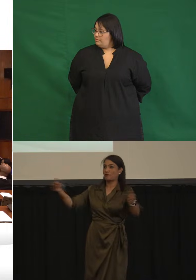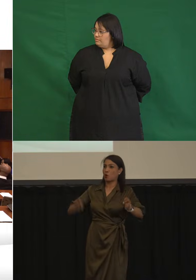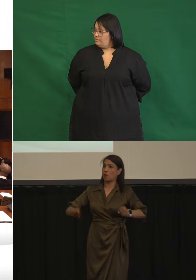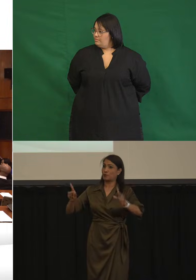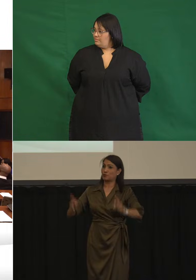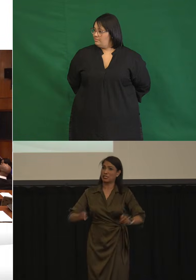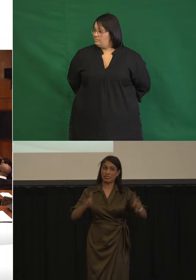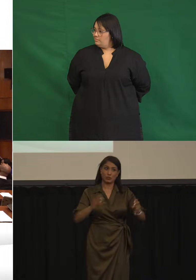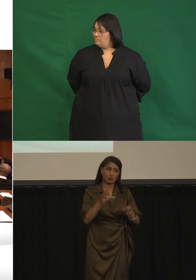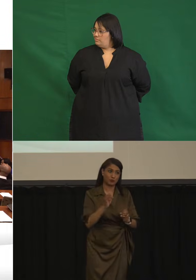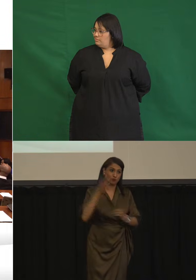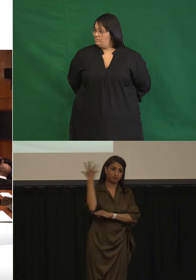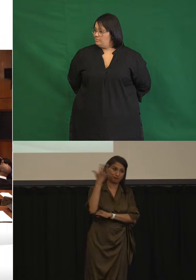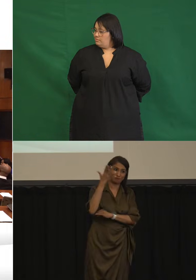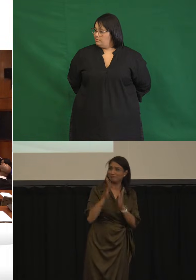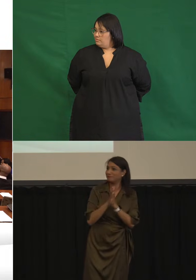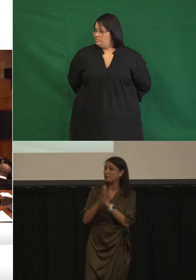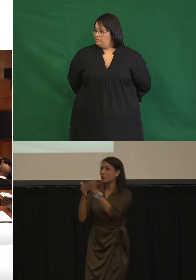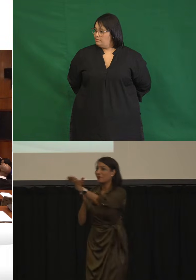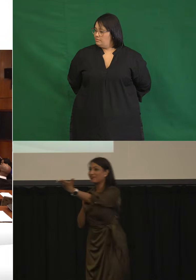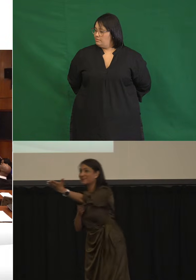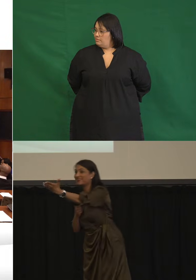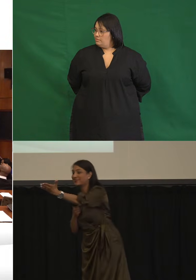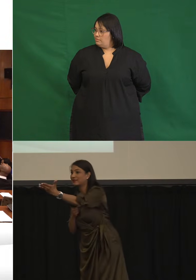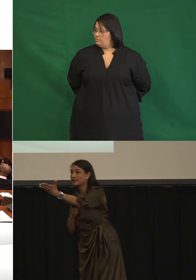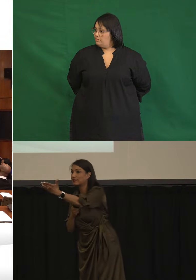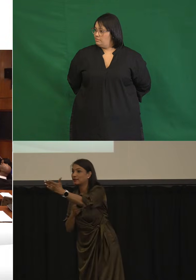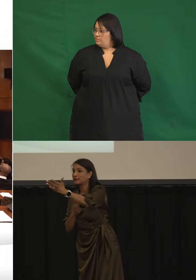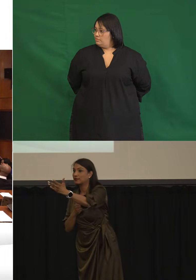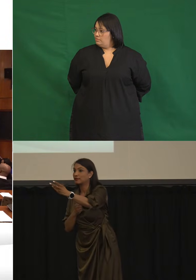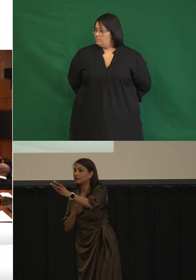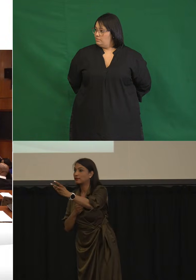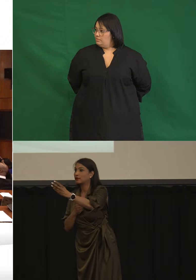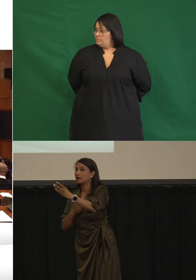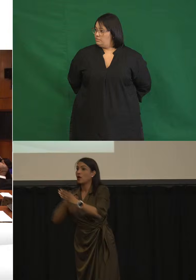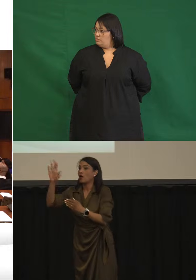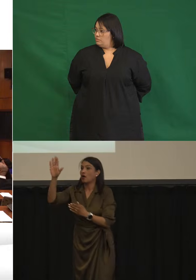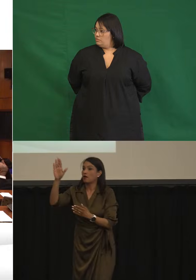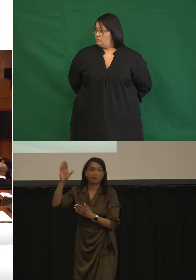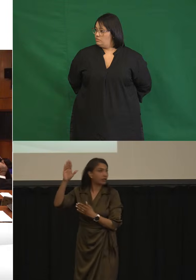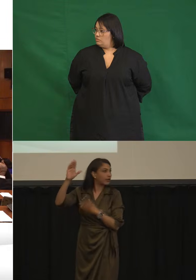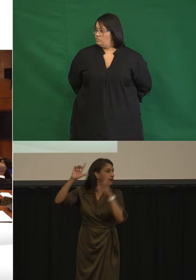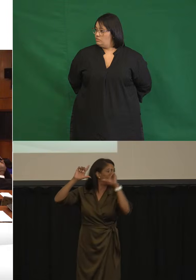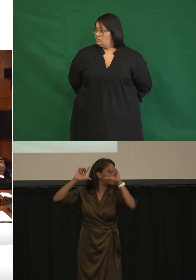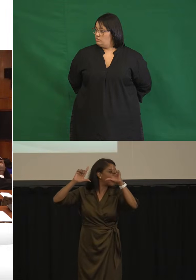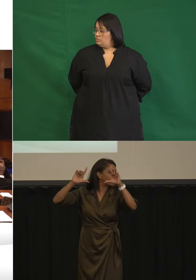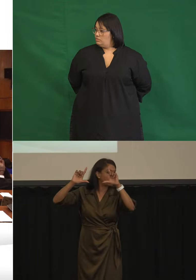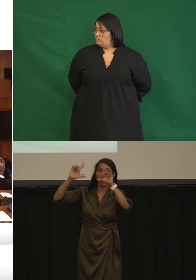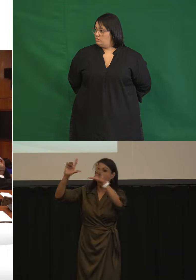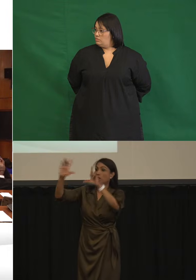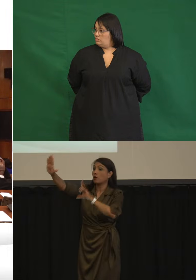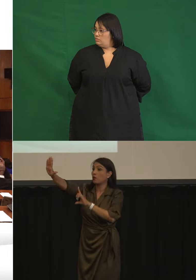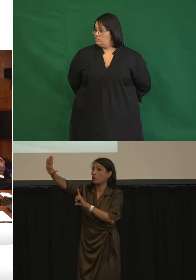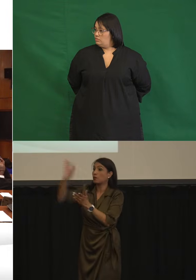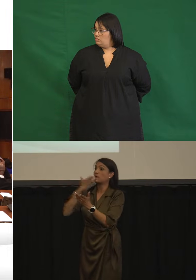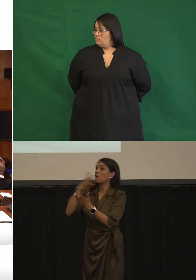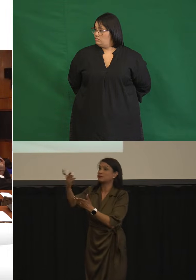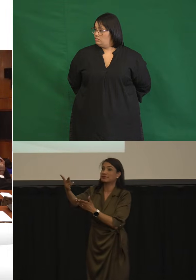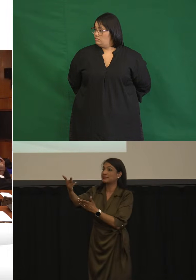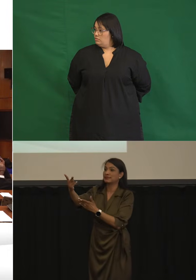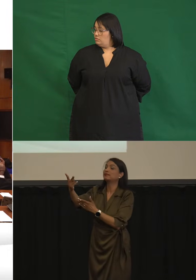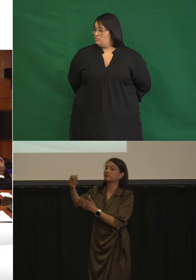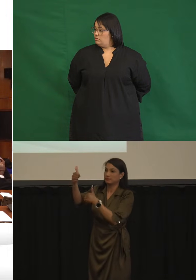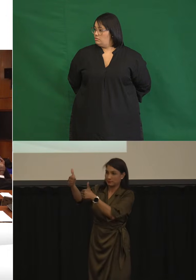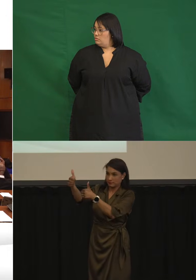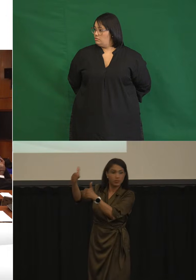know you're burning with questions. We also do have someone who will close for us later. So can I ask who is